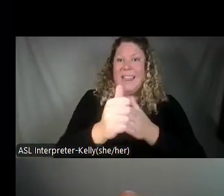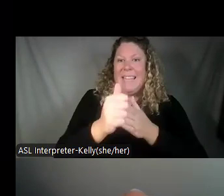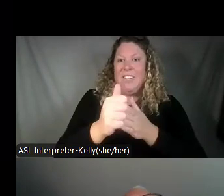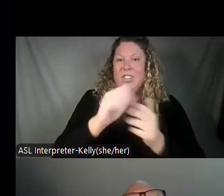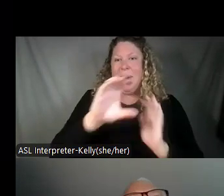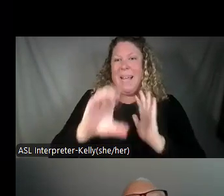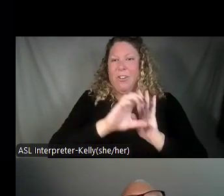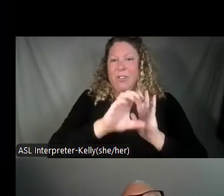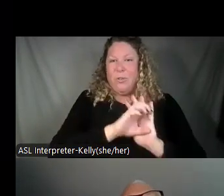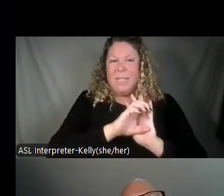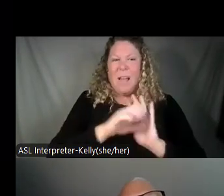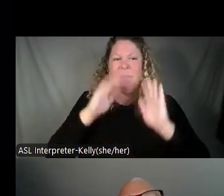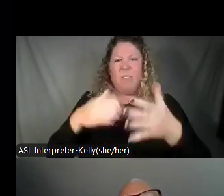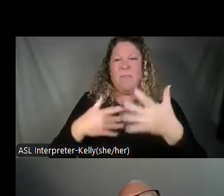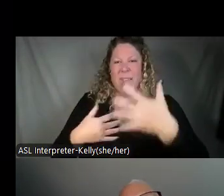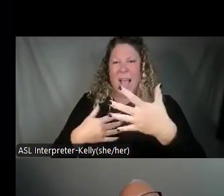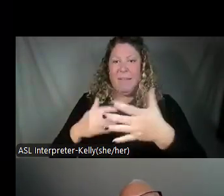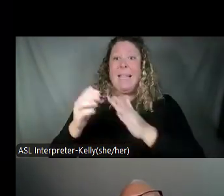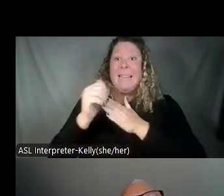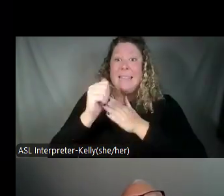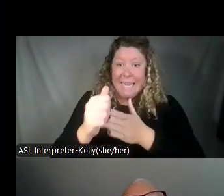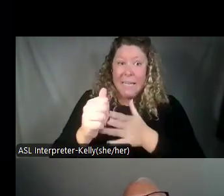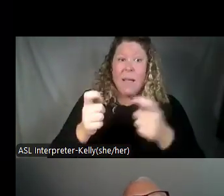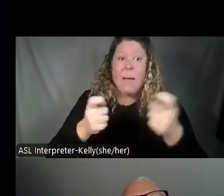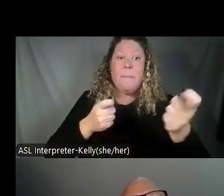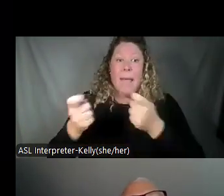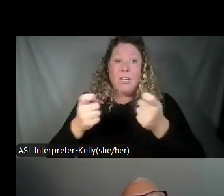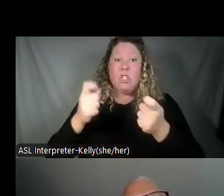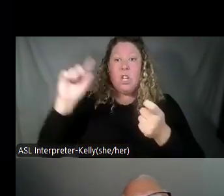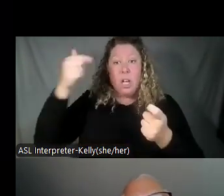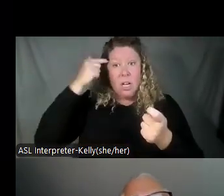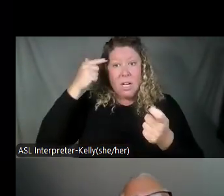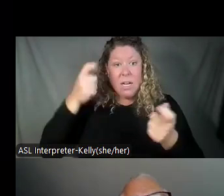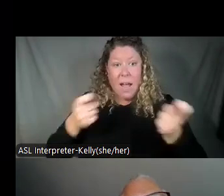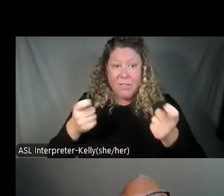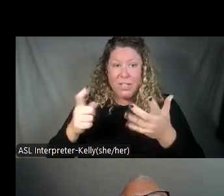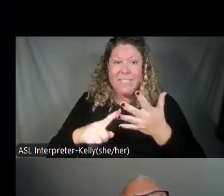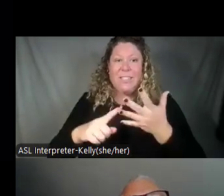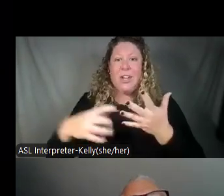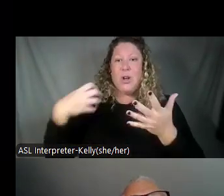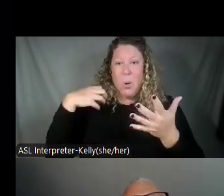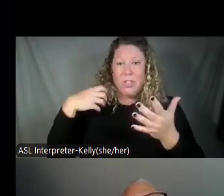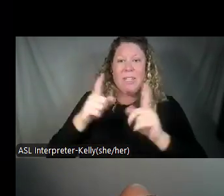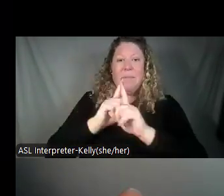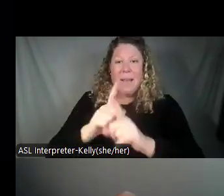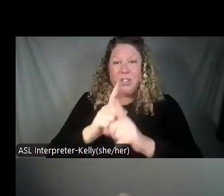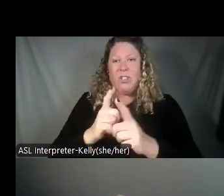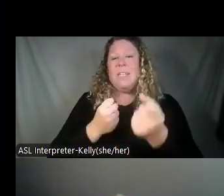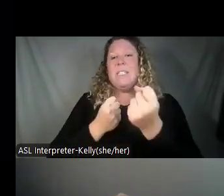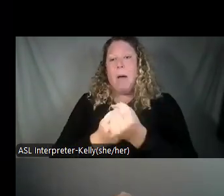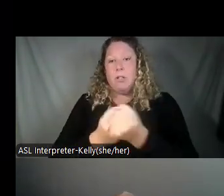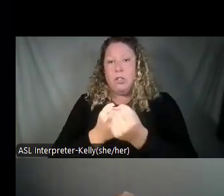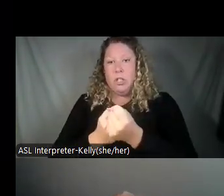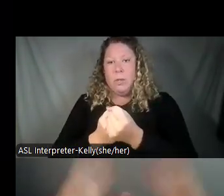here: leading, managing, governance, coaching and mentoring, and sponsorship. So to kind of